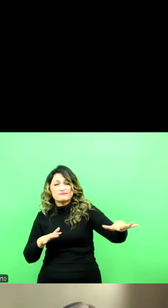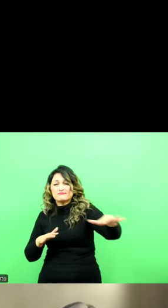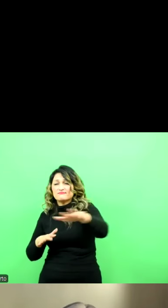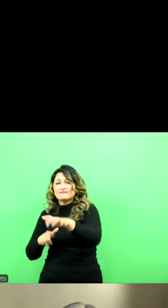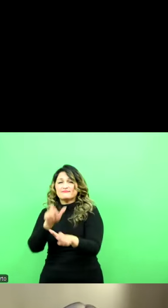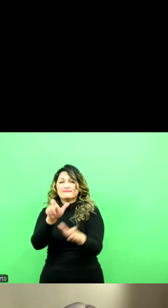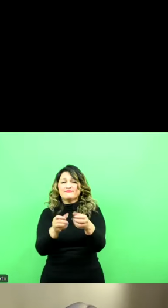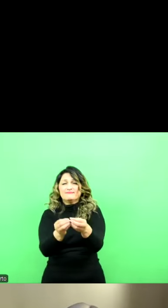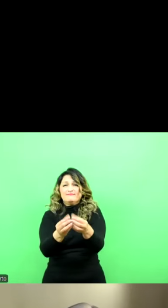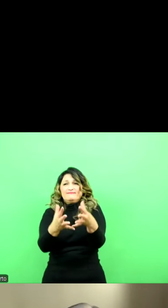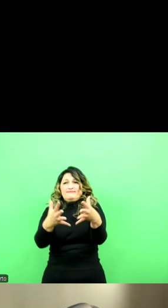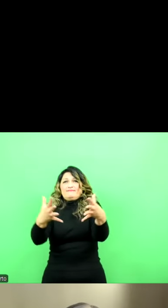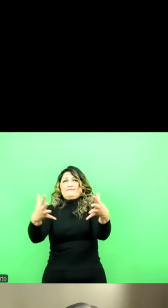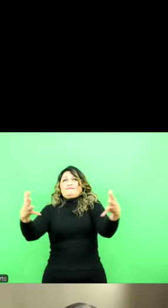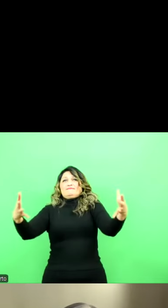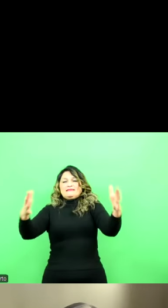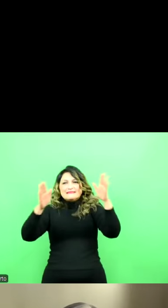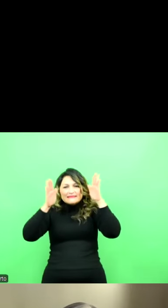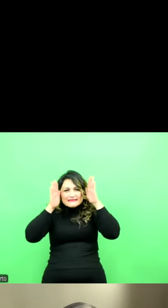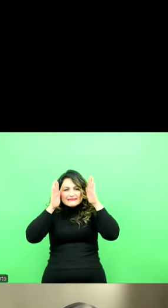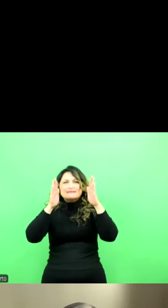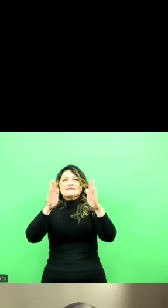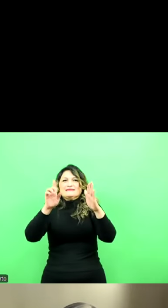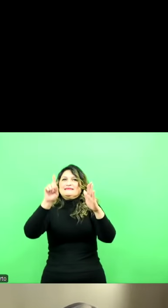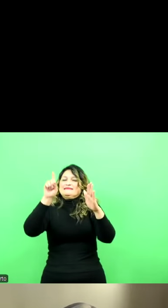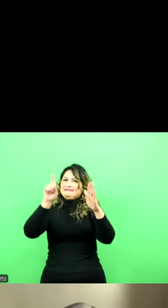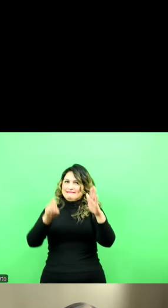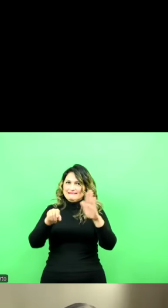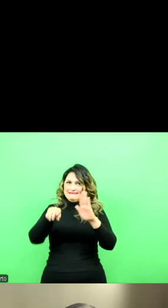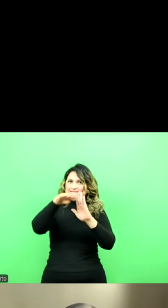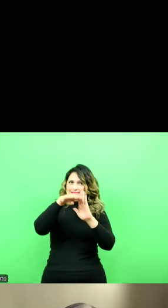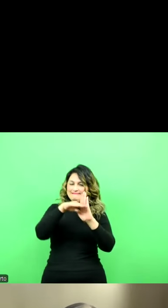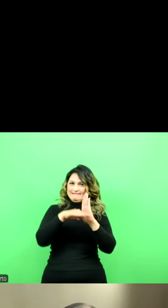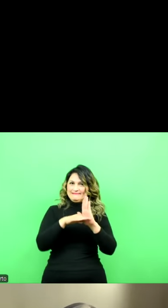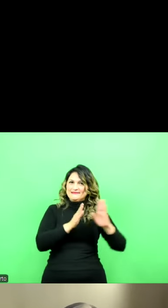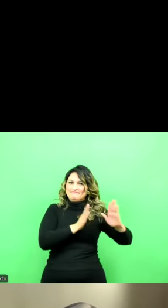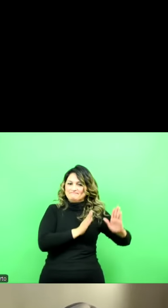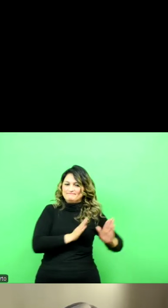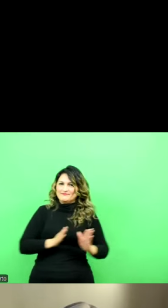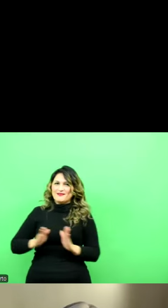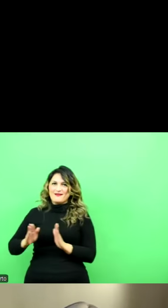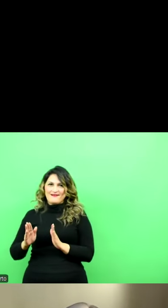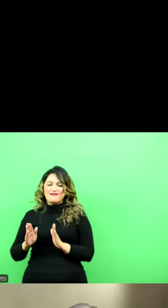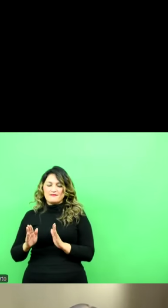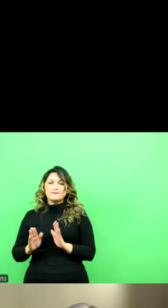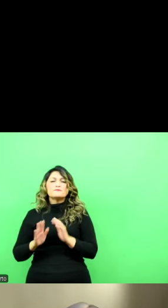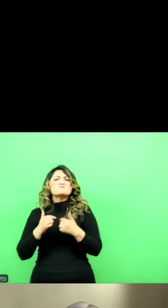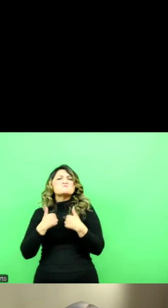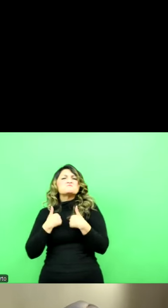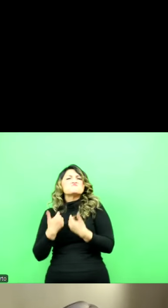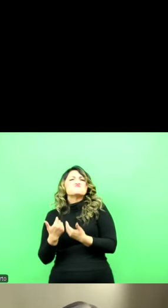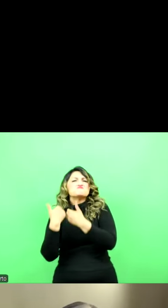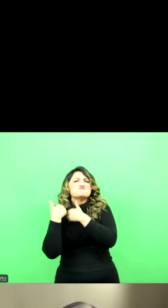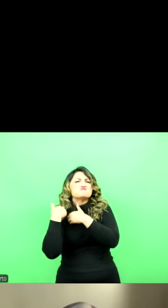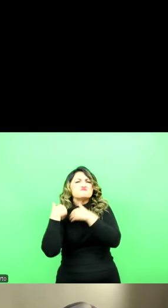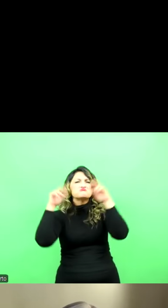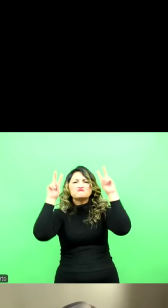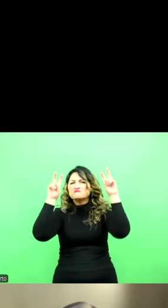disaster experiences of older persons in the realms of warnings, evacuation response,